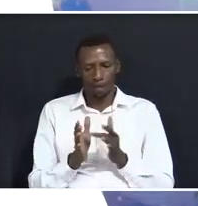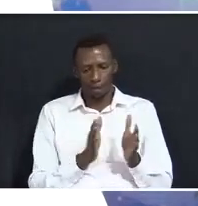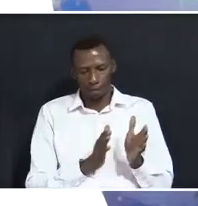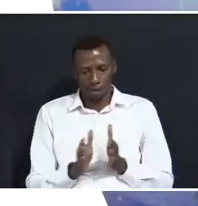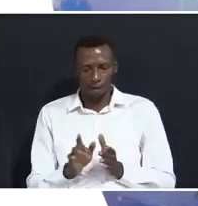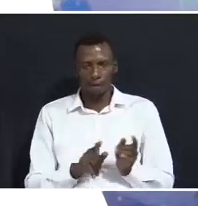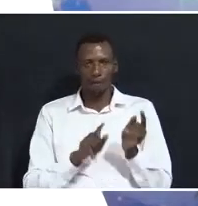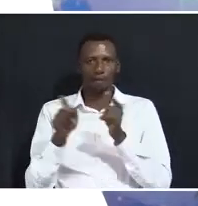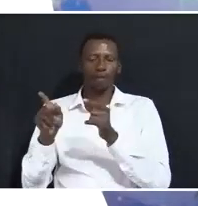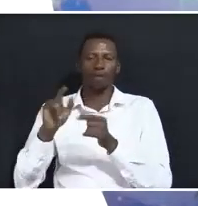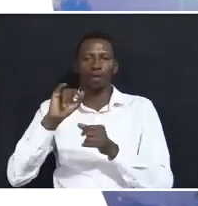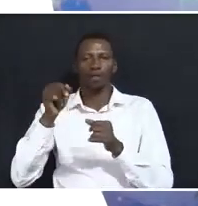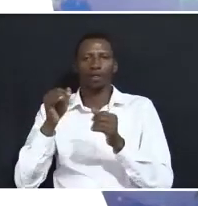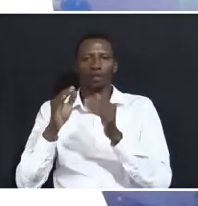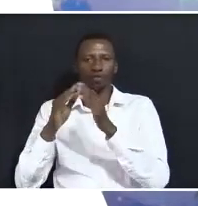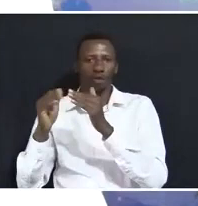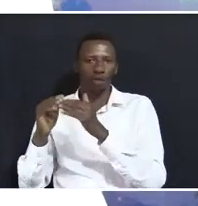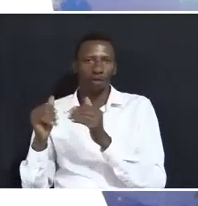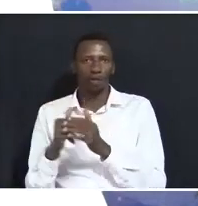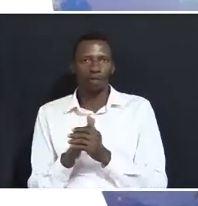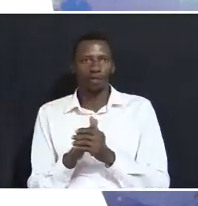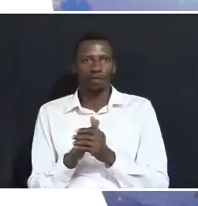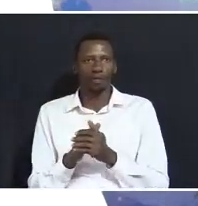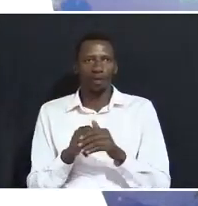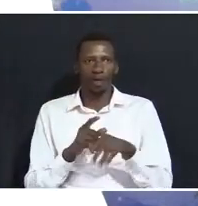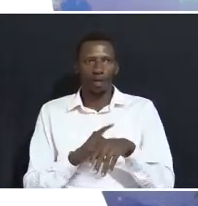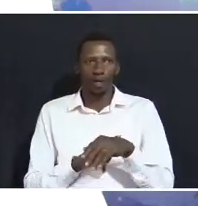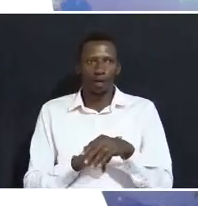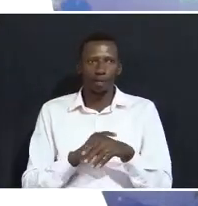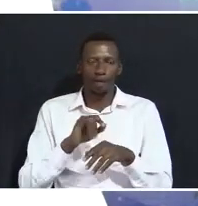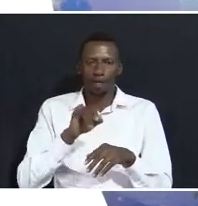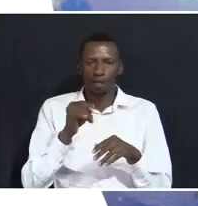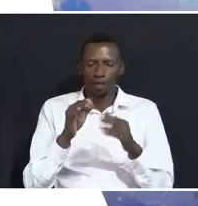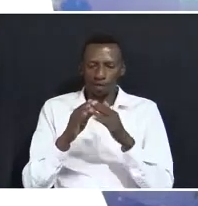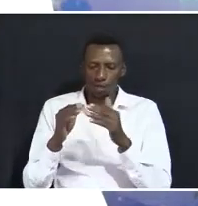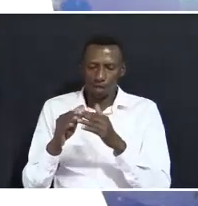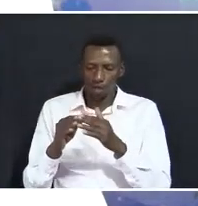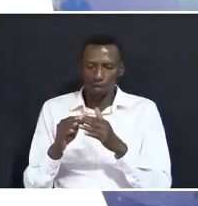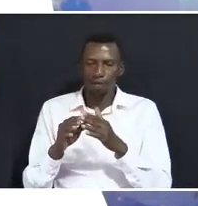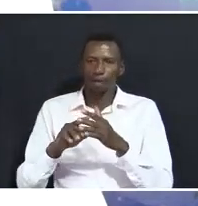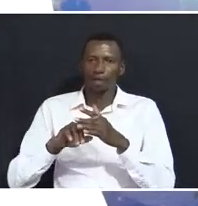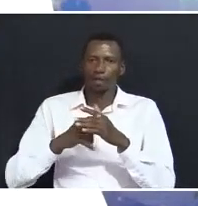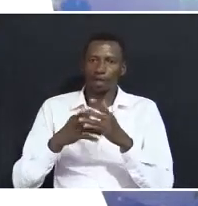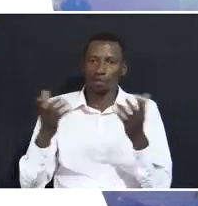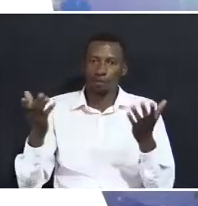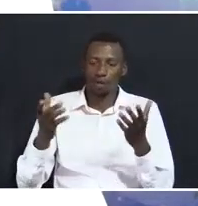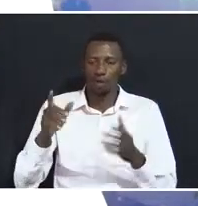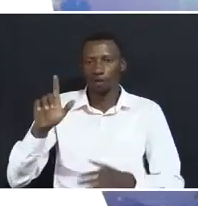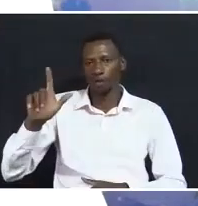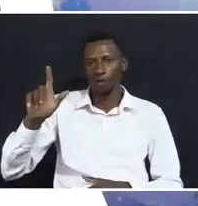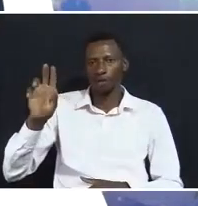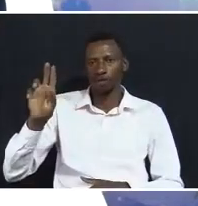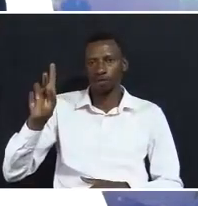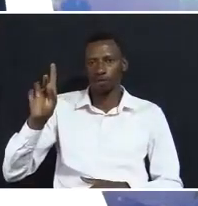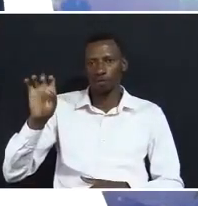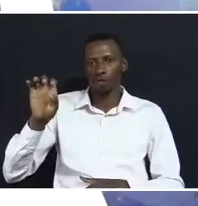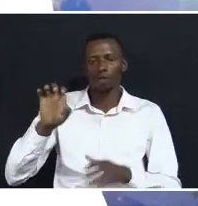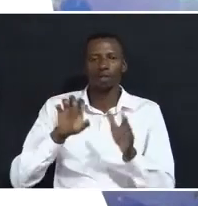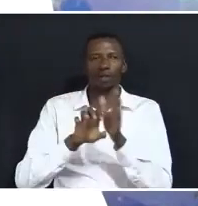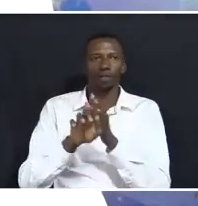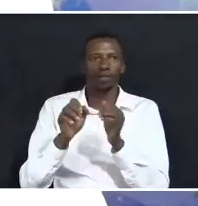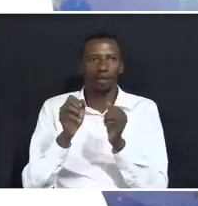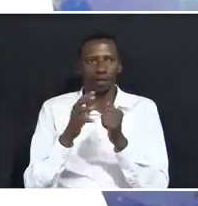And he starts in Jerusalem, starts on his way to Jerusalem in Luke chapter 9. And it is now in Luke